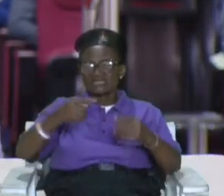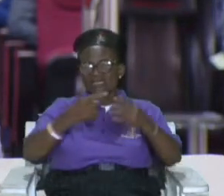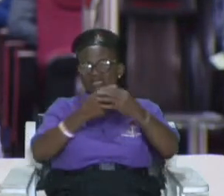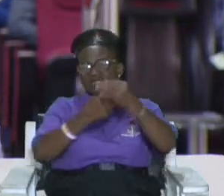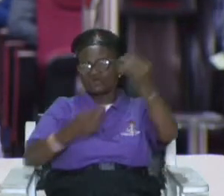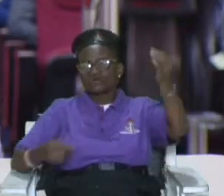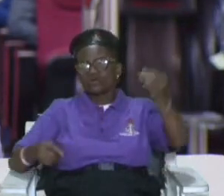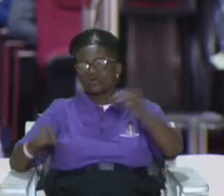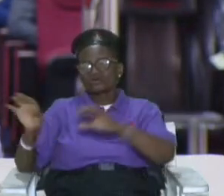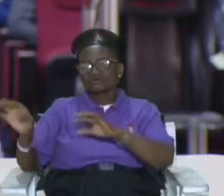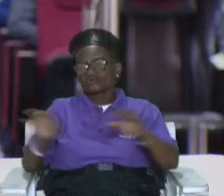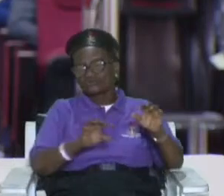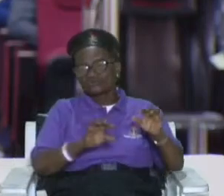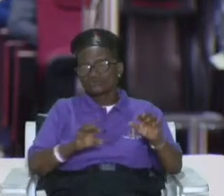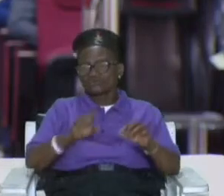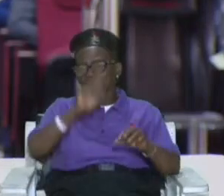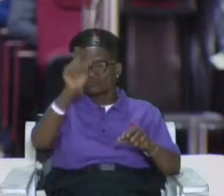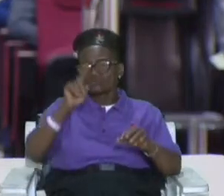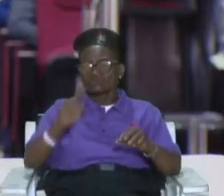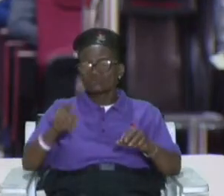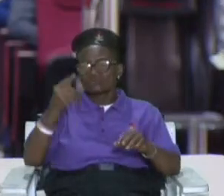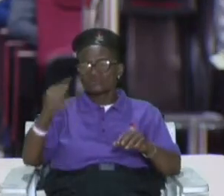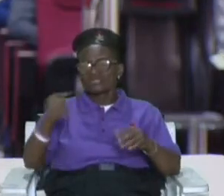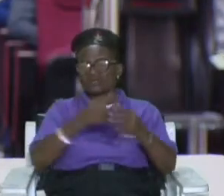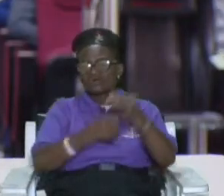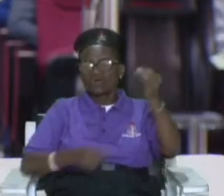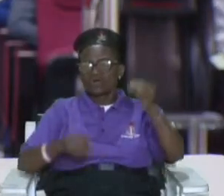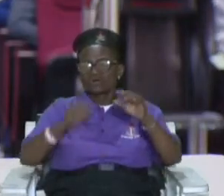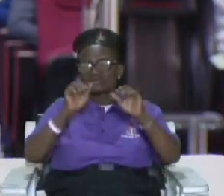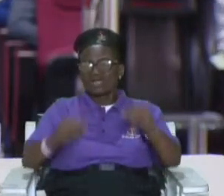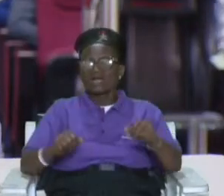The rod can produce something out of nothing.